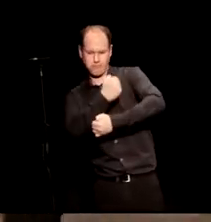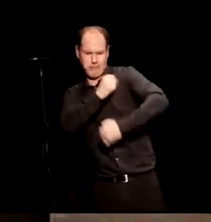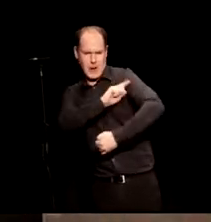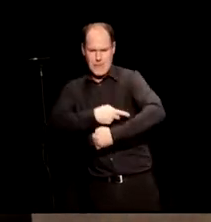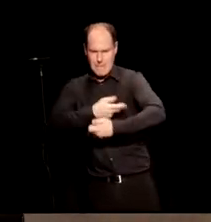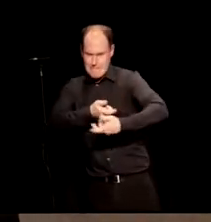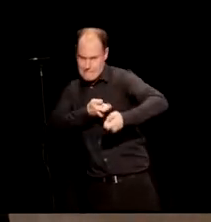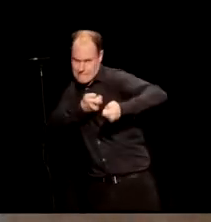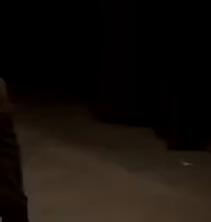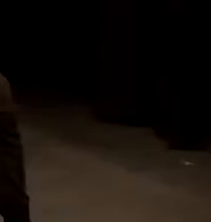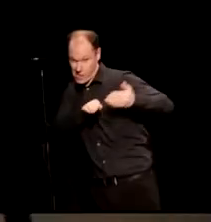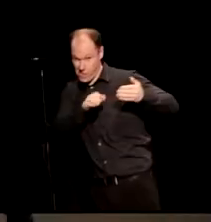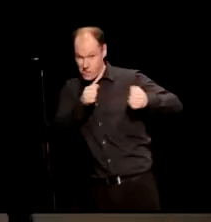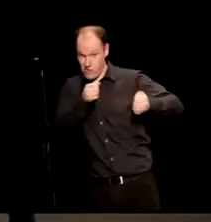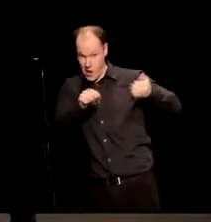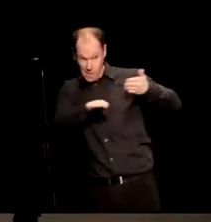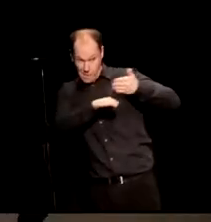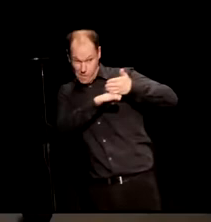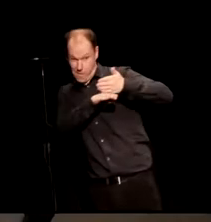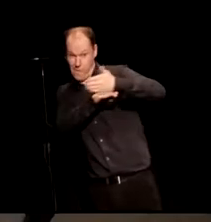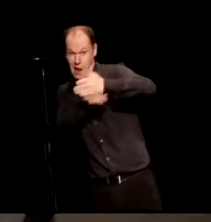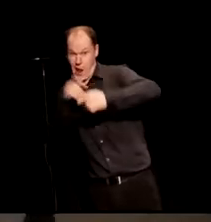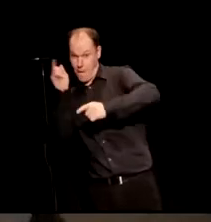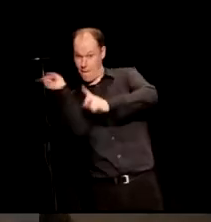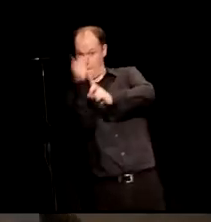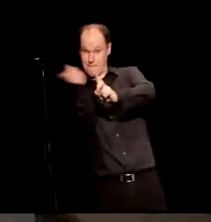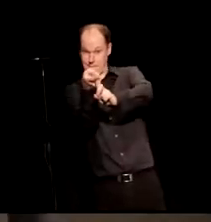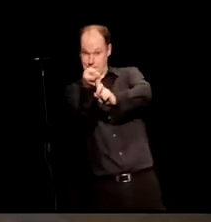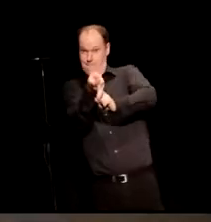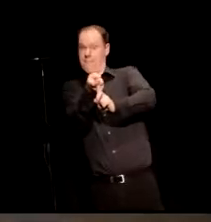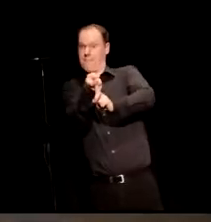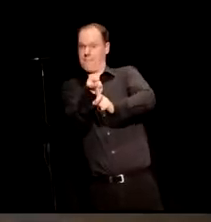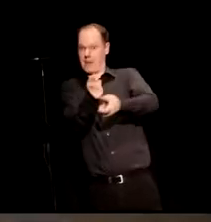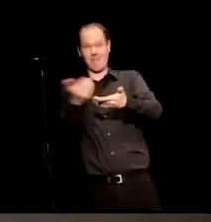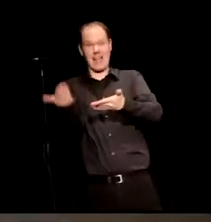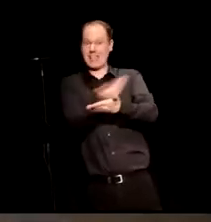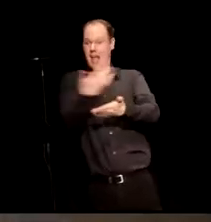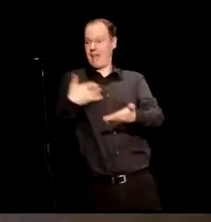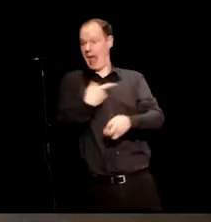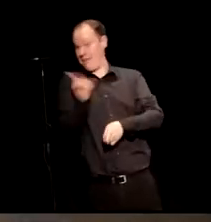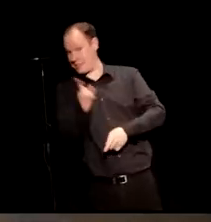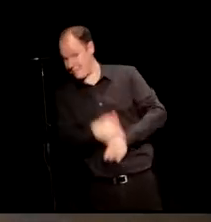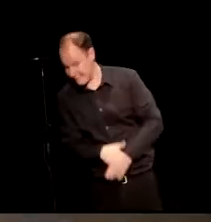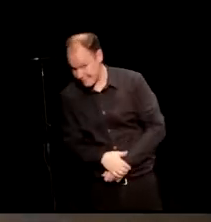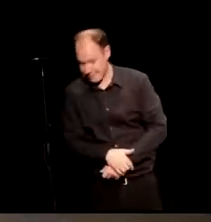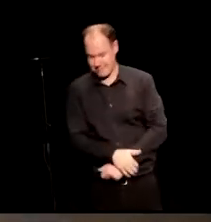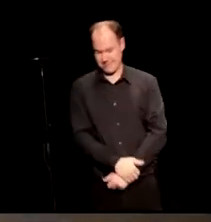was snatched to place, and the lives of the sleeping passengers was saved.